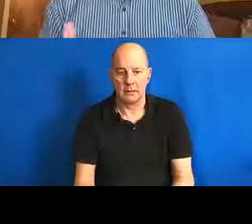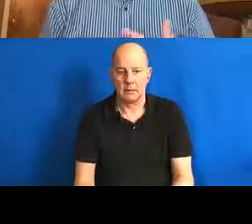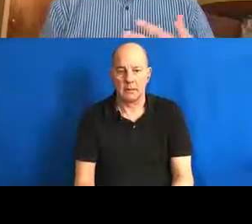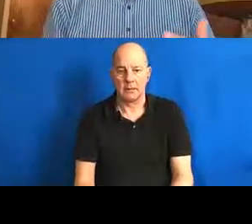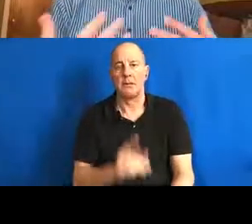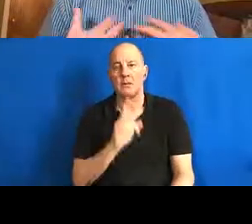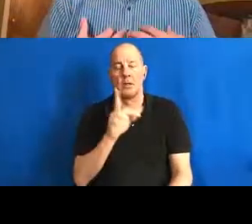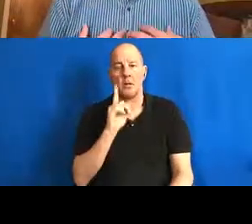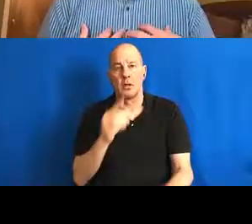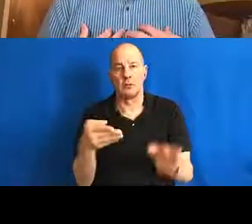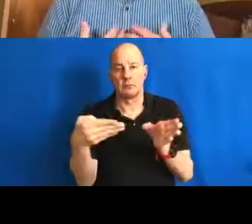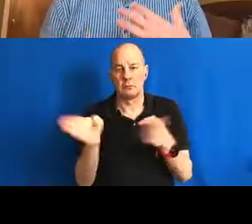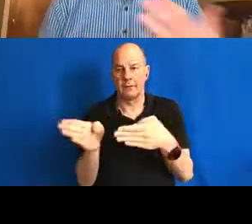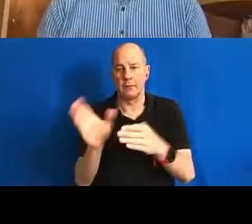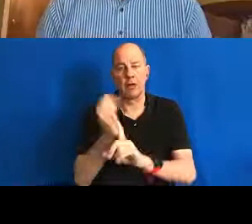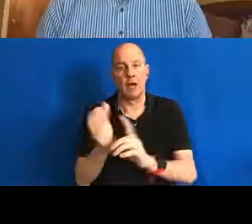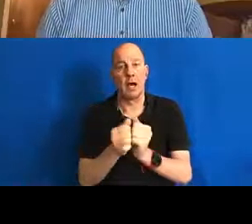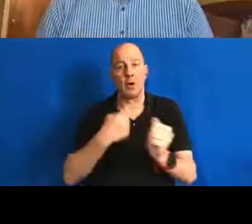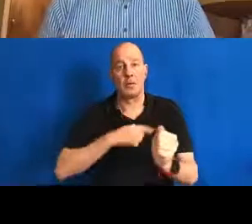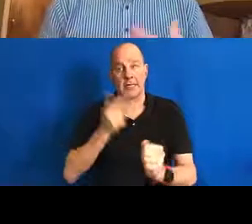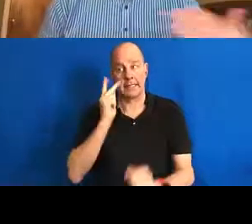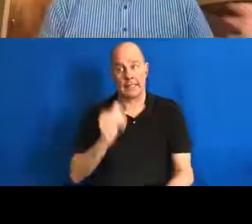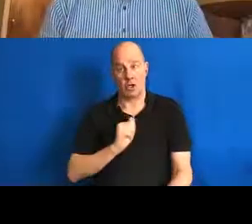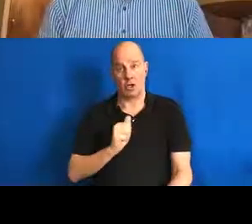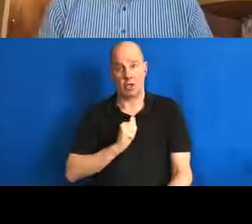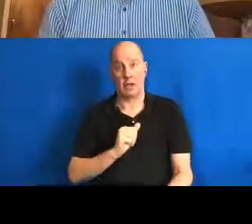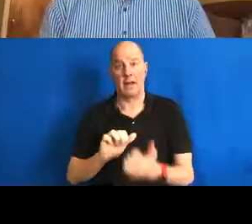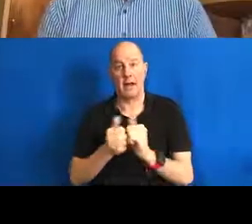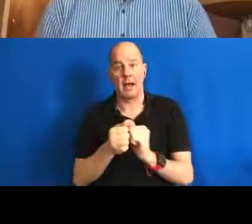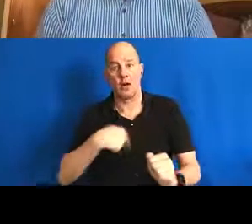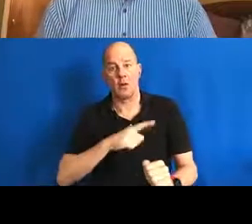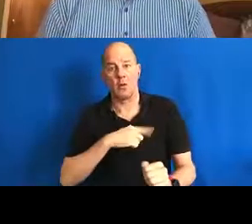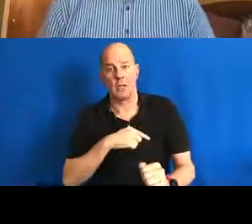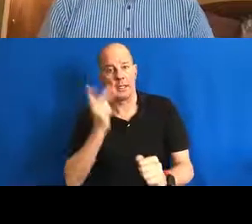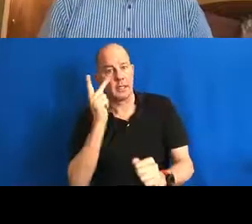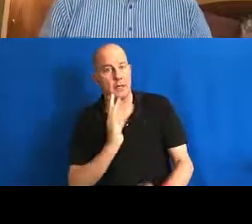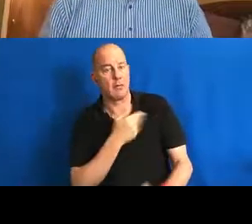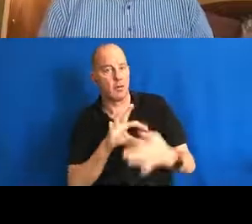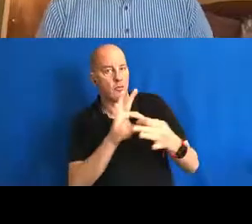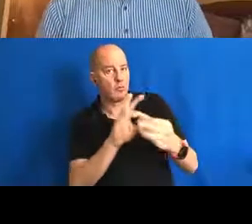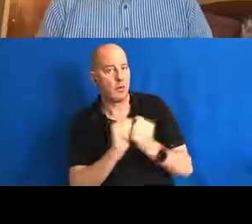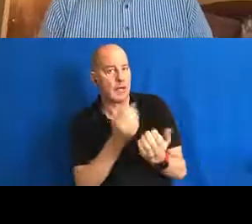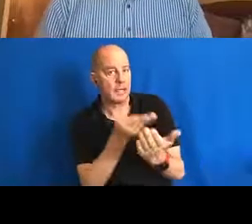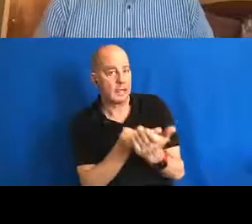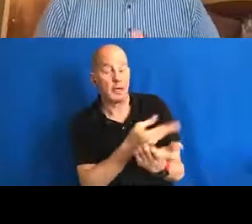culture and how we view ourselves in relation to each other and how we see our relationship to the economy and to the law.